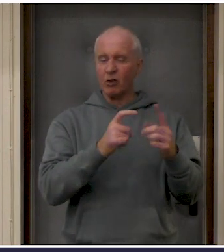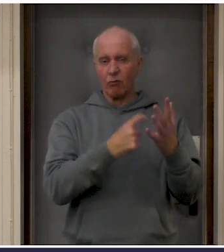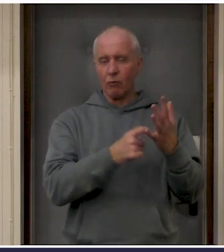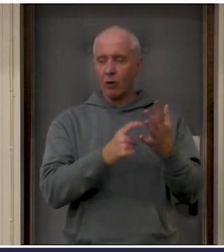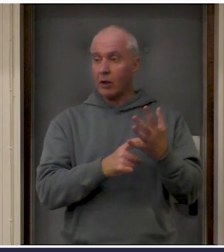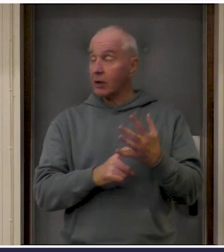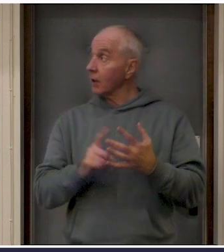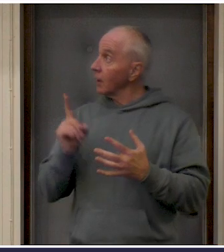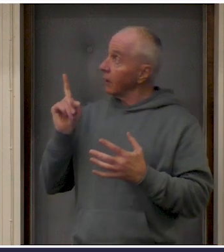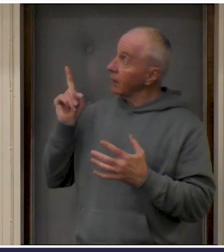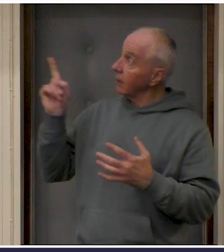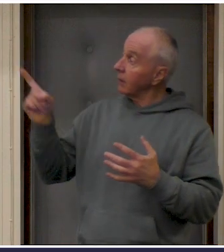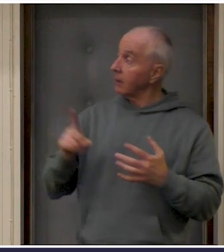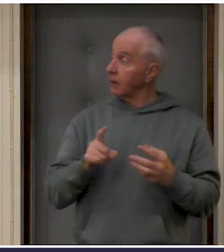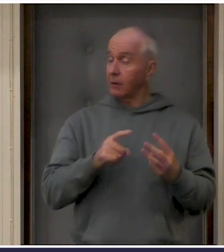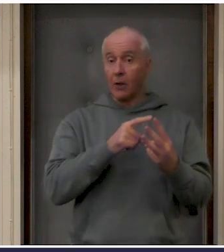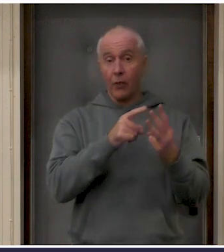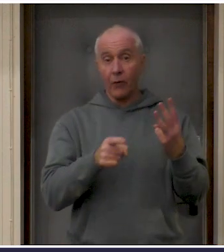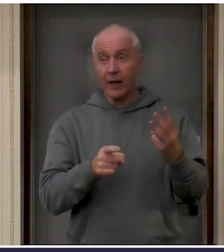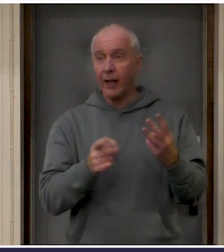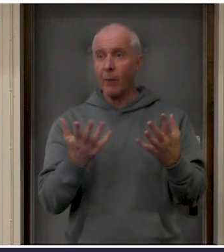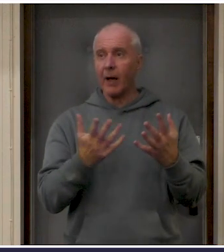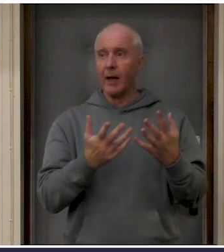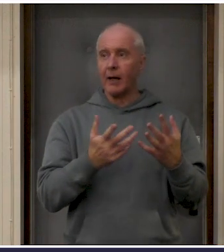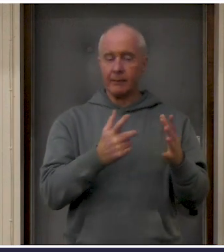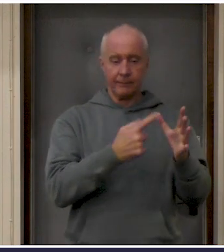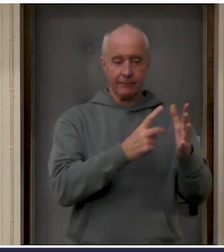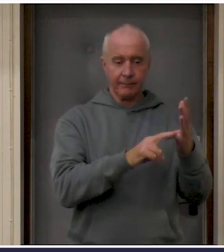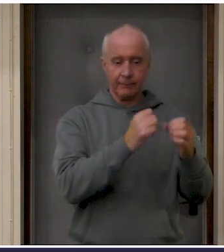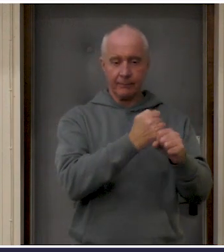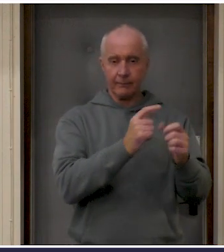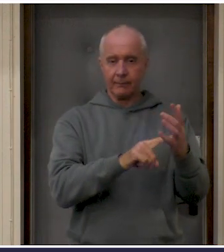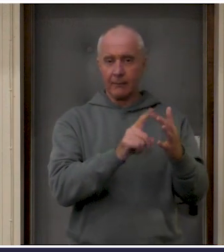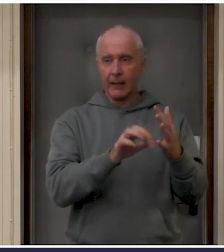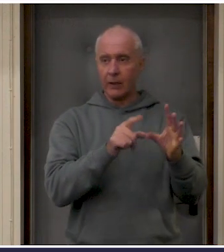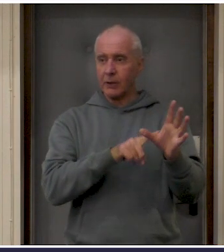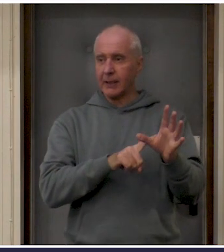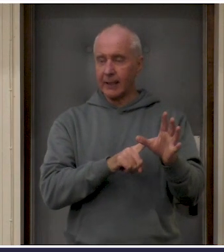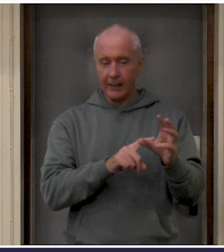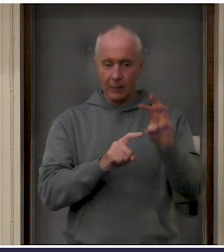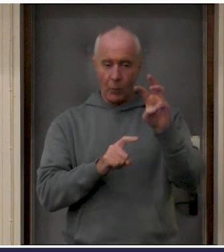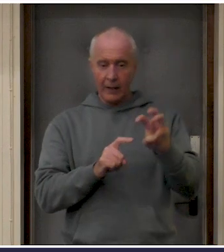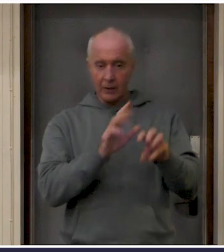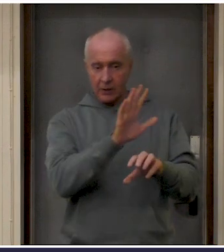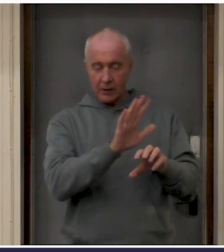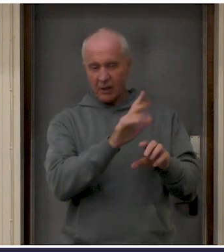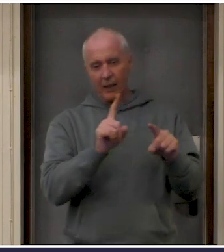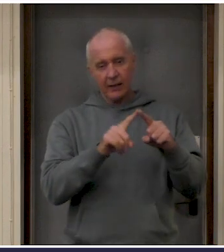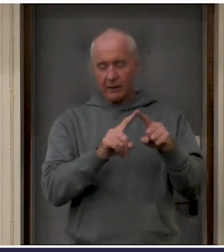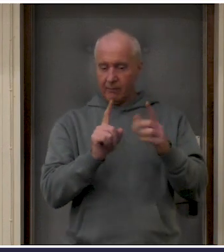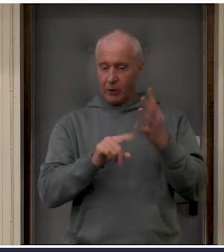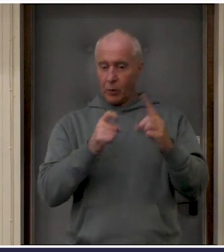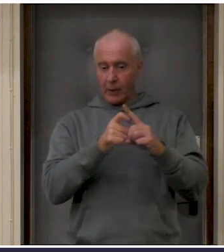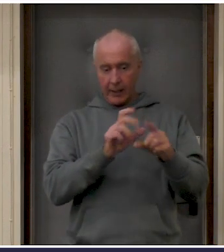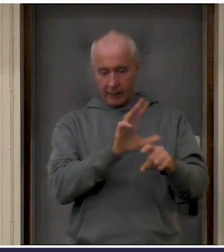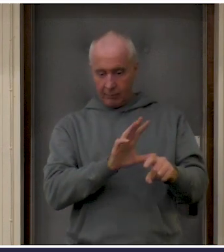get. We're getting 3 of these on Anglesey. We might even get 8 of them on Anglesey. There are a host of other places around the UK that we might be getting them. And that's what